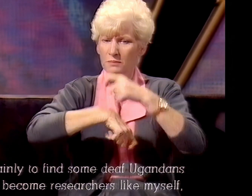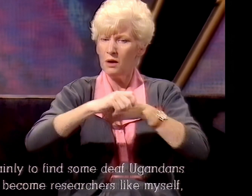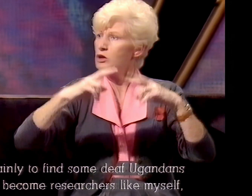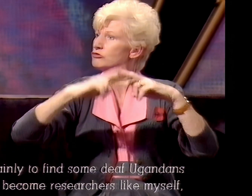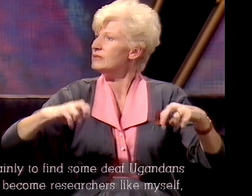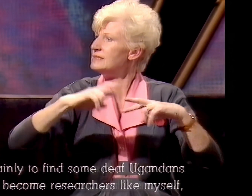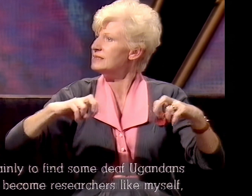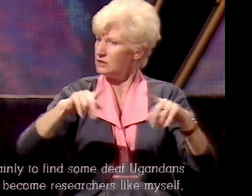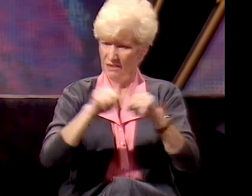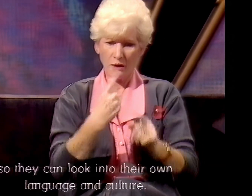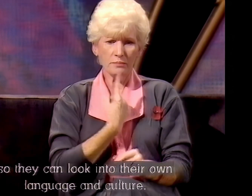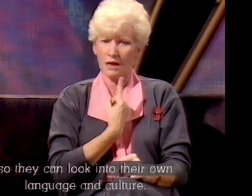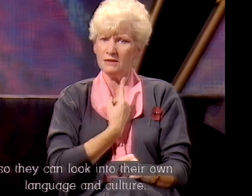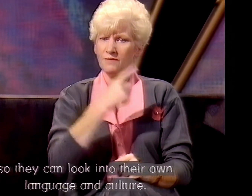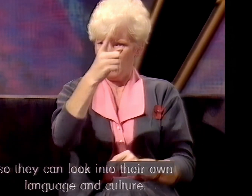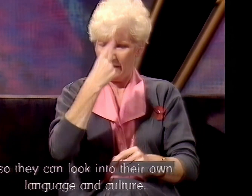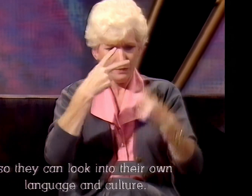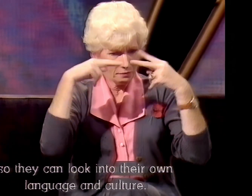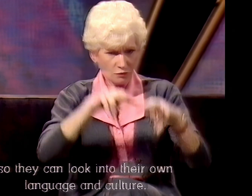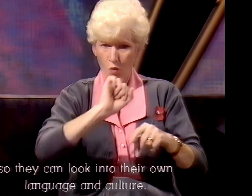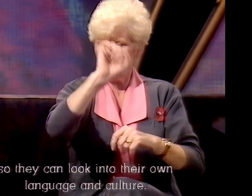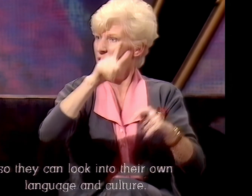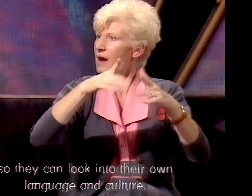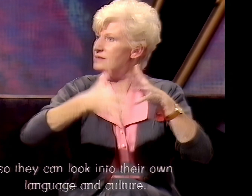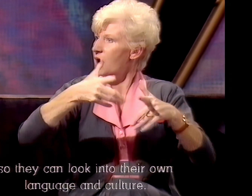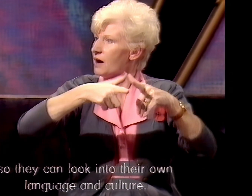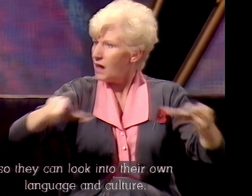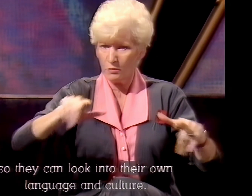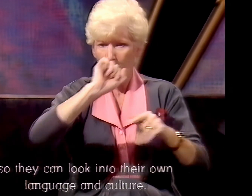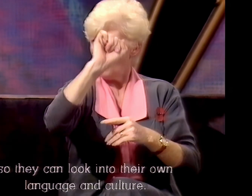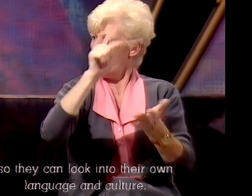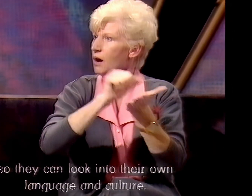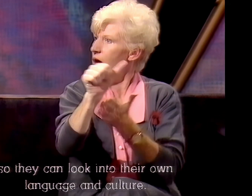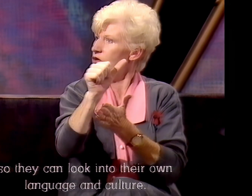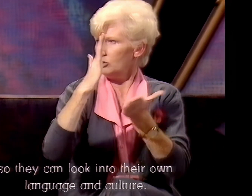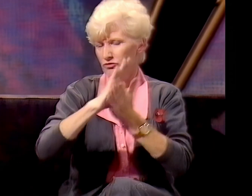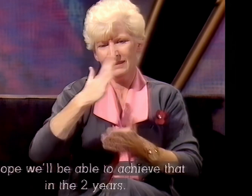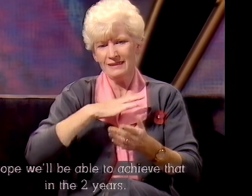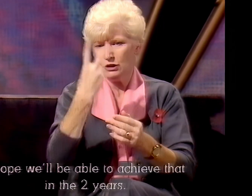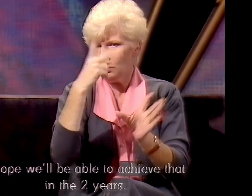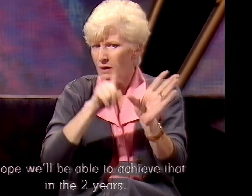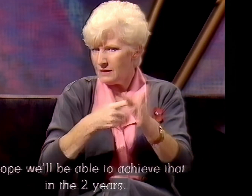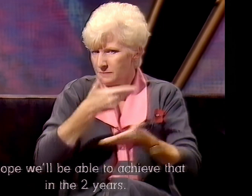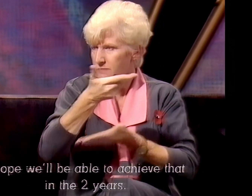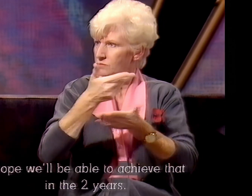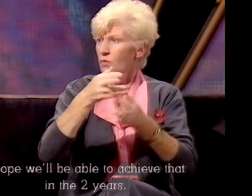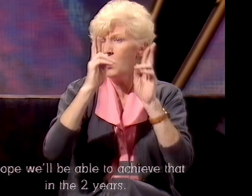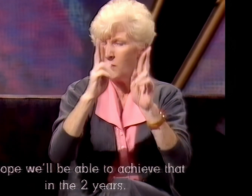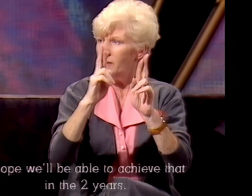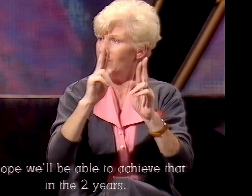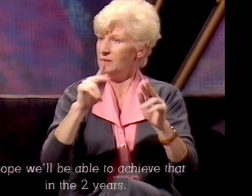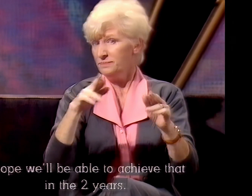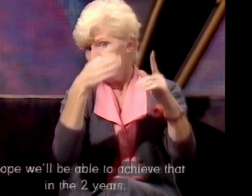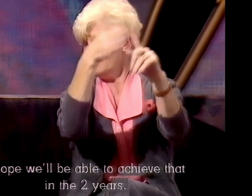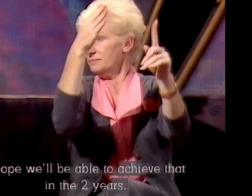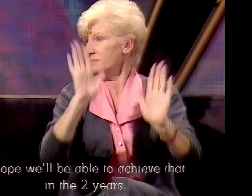Mainly to find some deaf Ugandans so that I can actually get involved in the research and help them to look into their own culture and